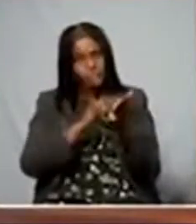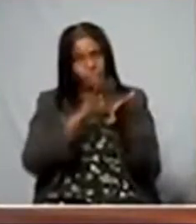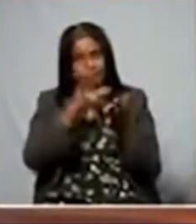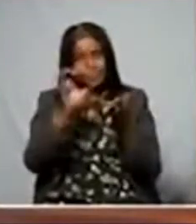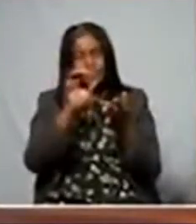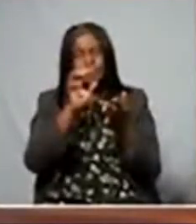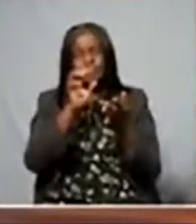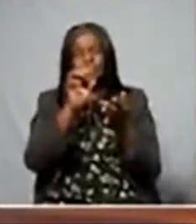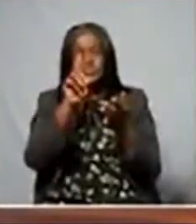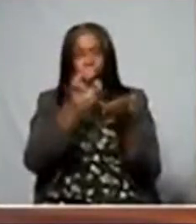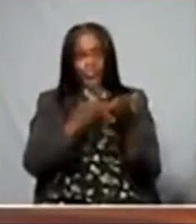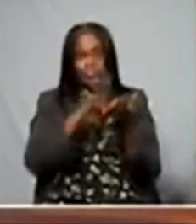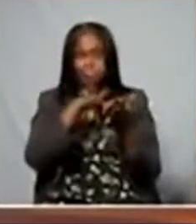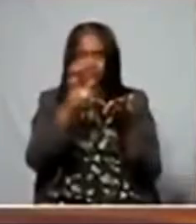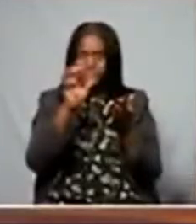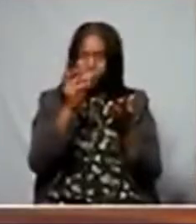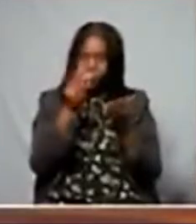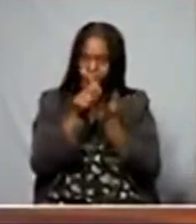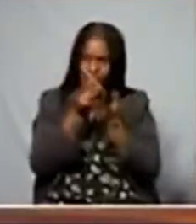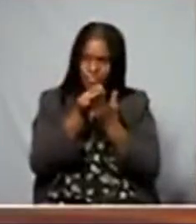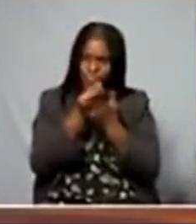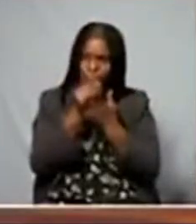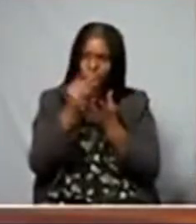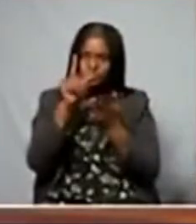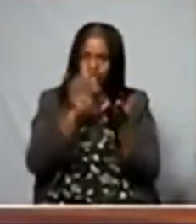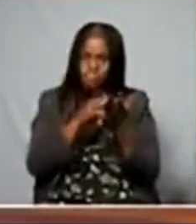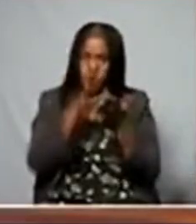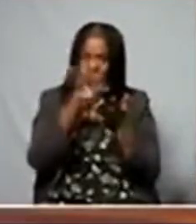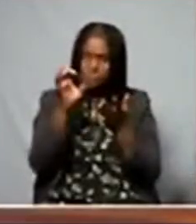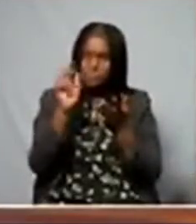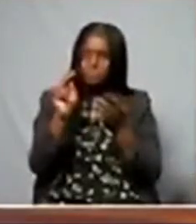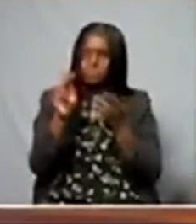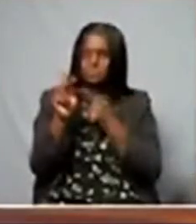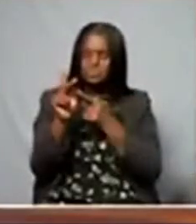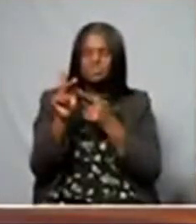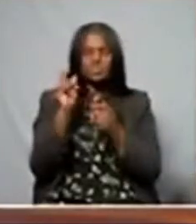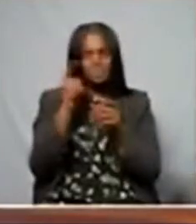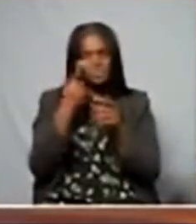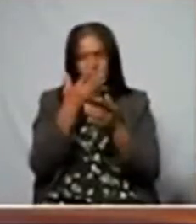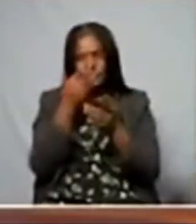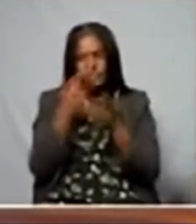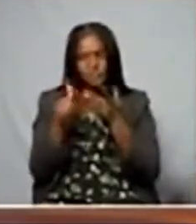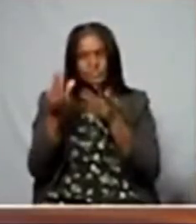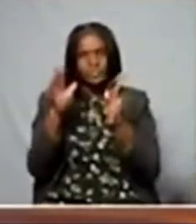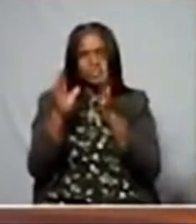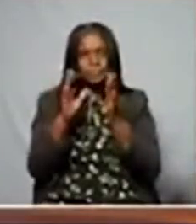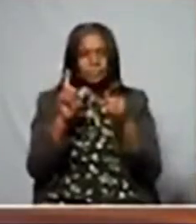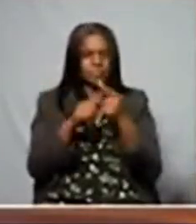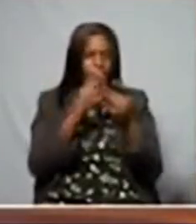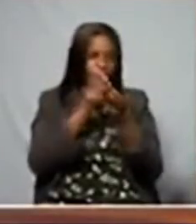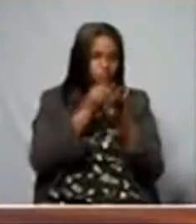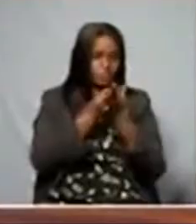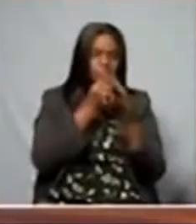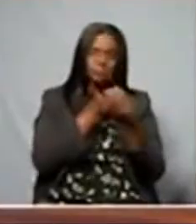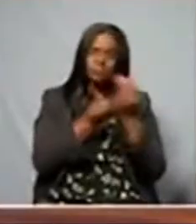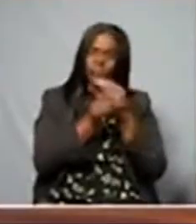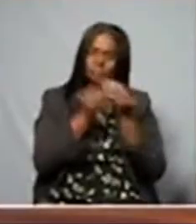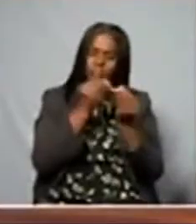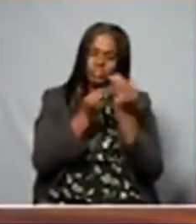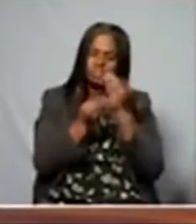1,500 money, that 1,500 kwacha is supposed to be a capital contribution